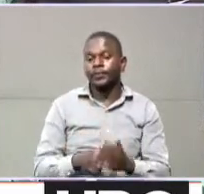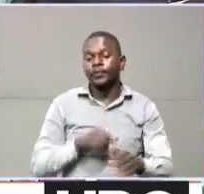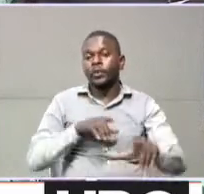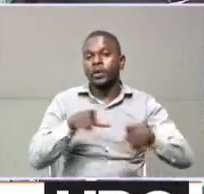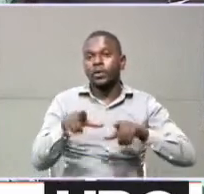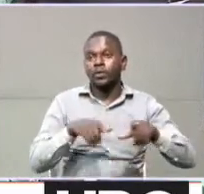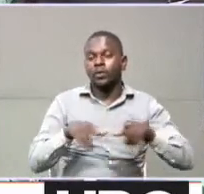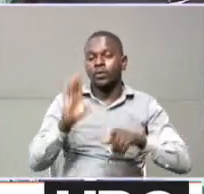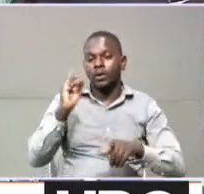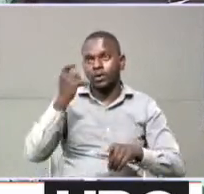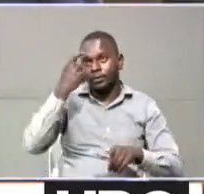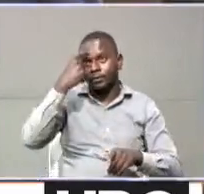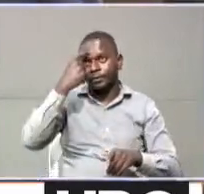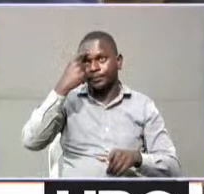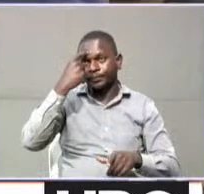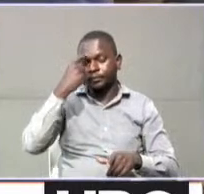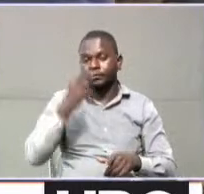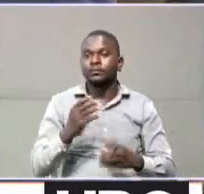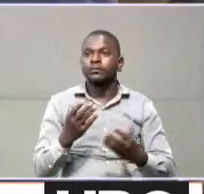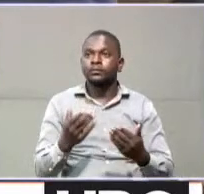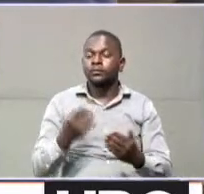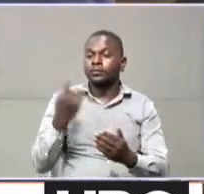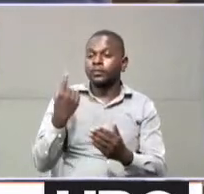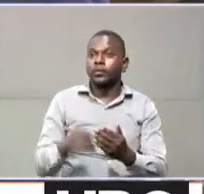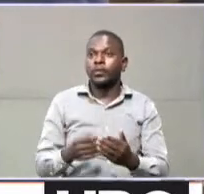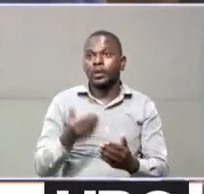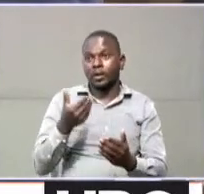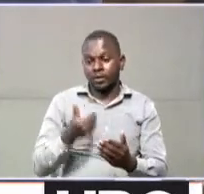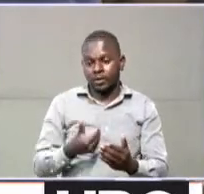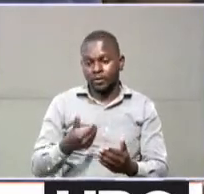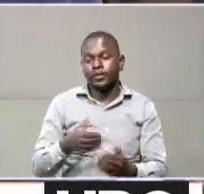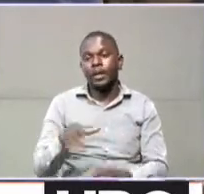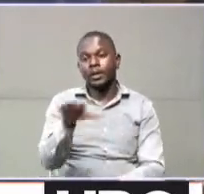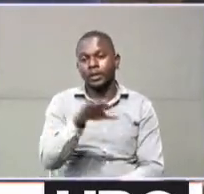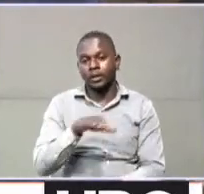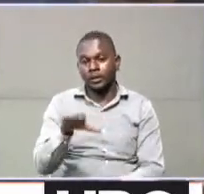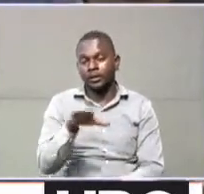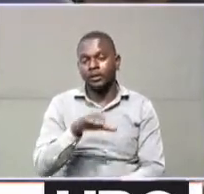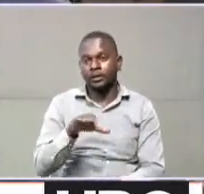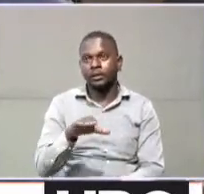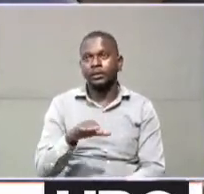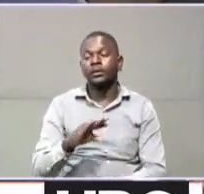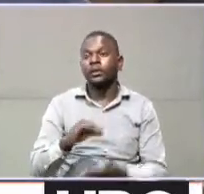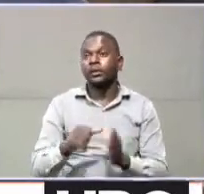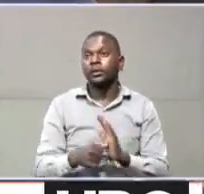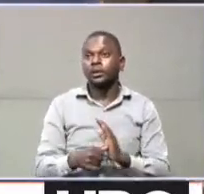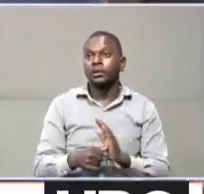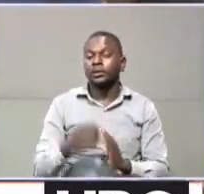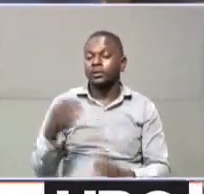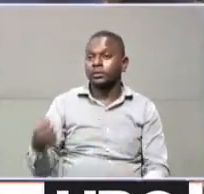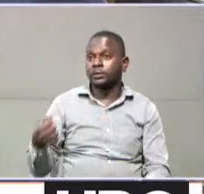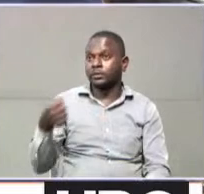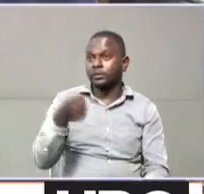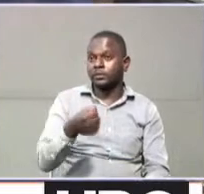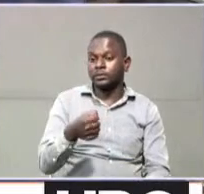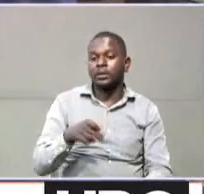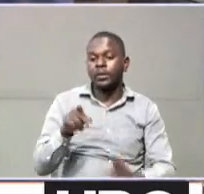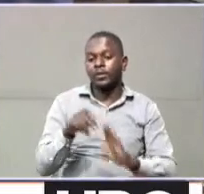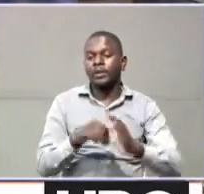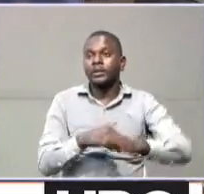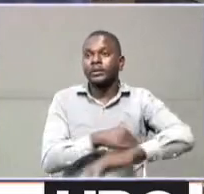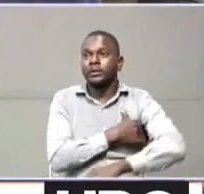government and that's what is in my constituency the matter of recruitment of paris